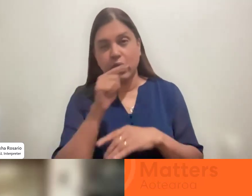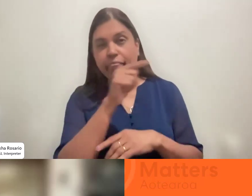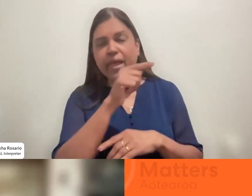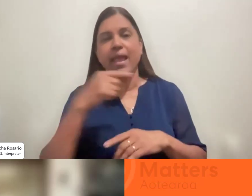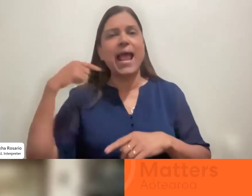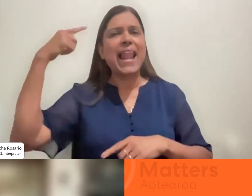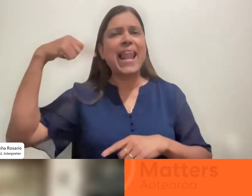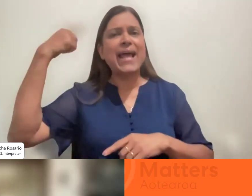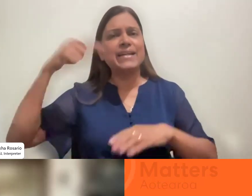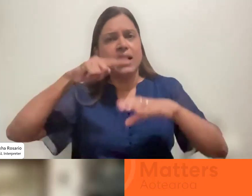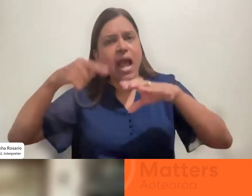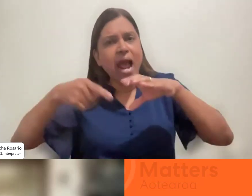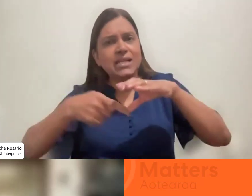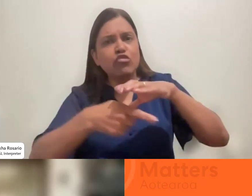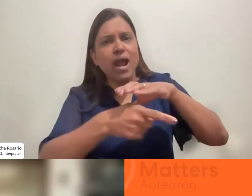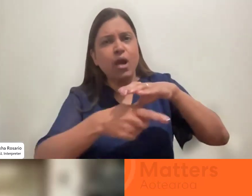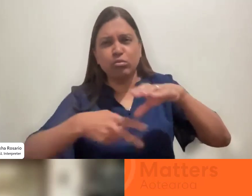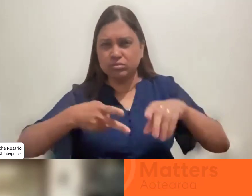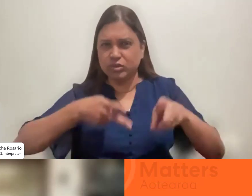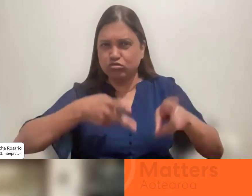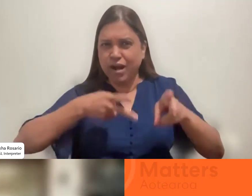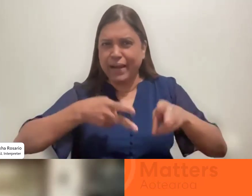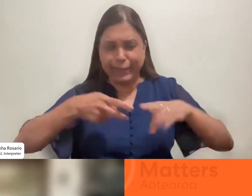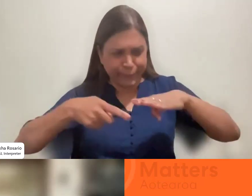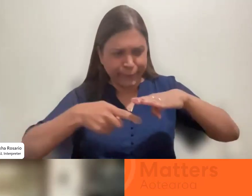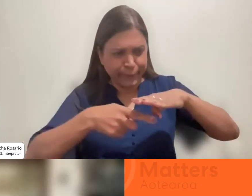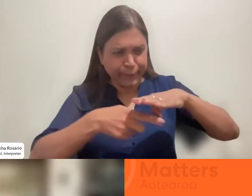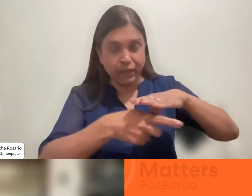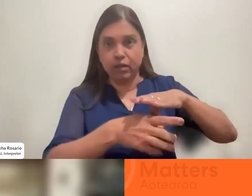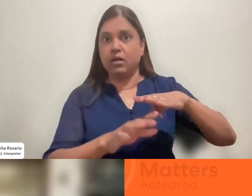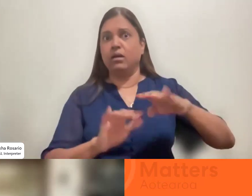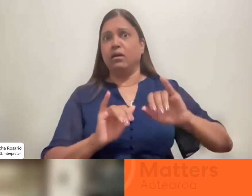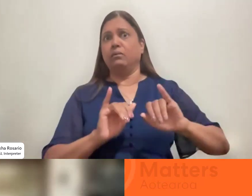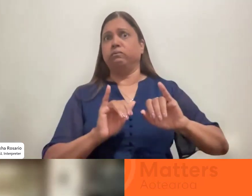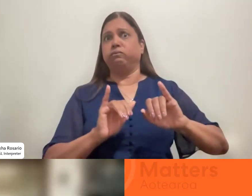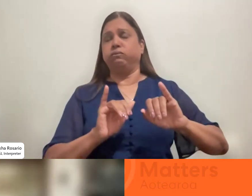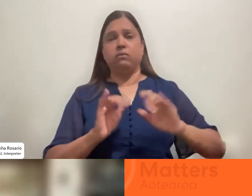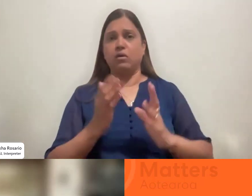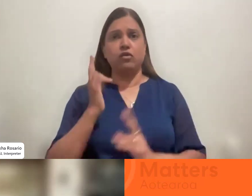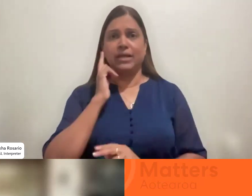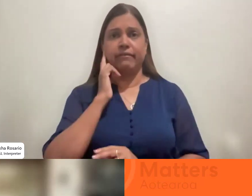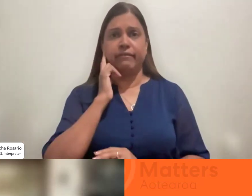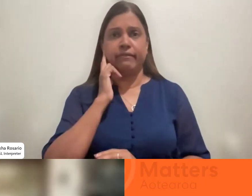blind, that is quite daunting. But their online system